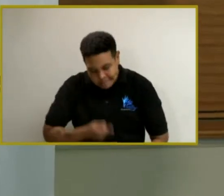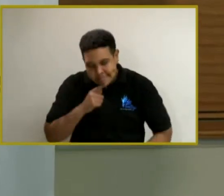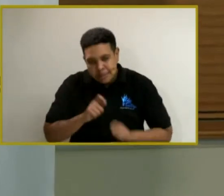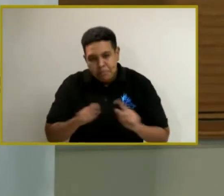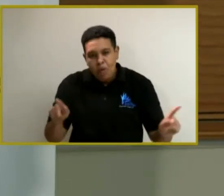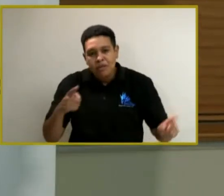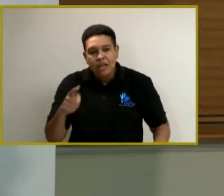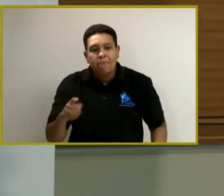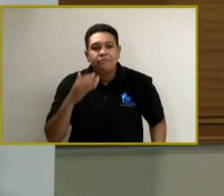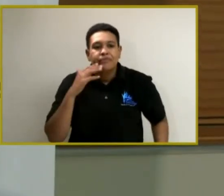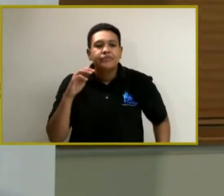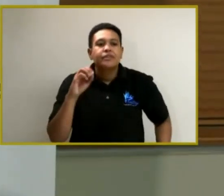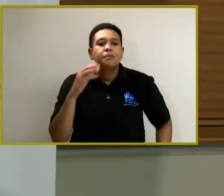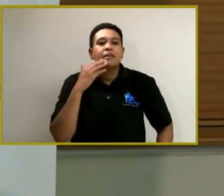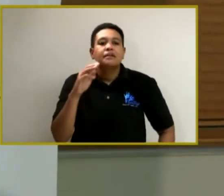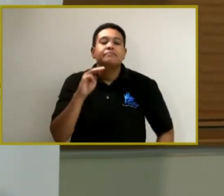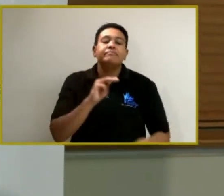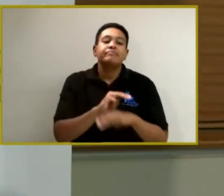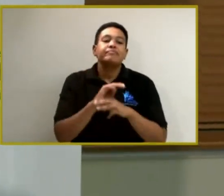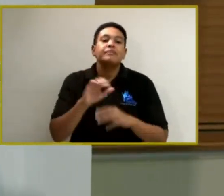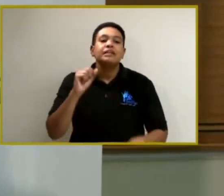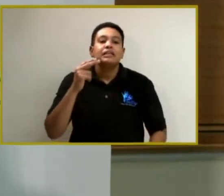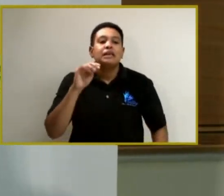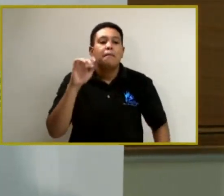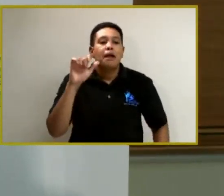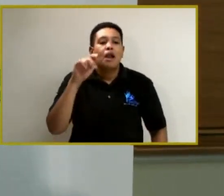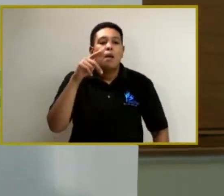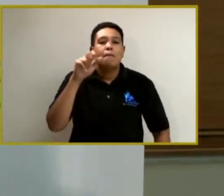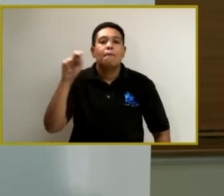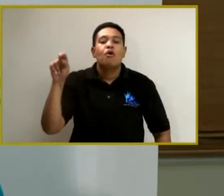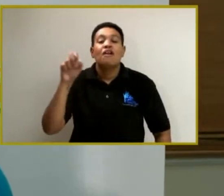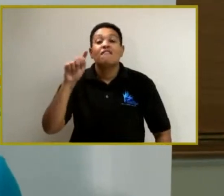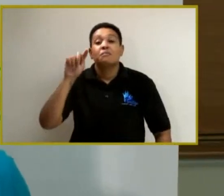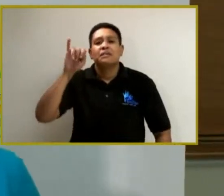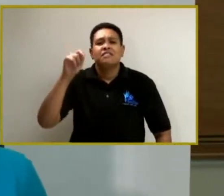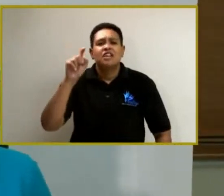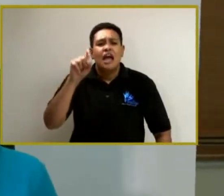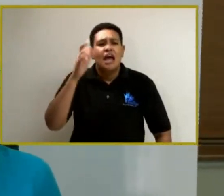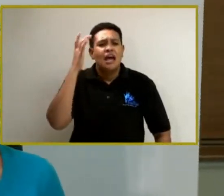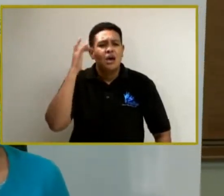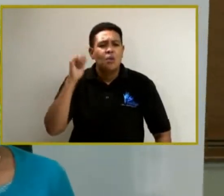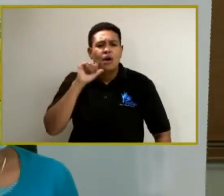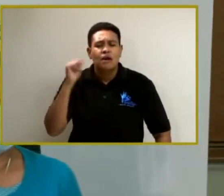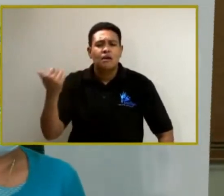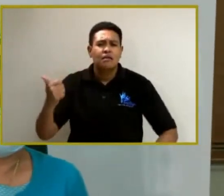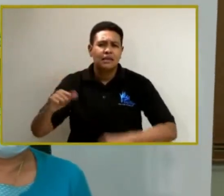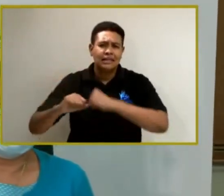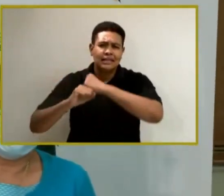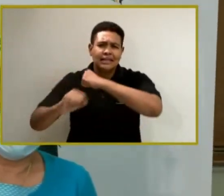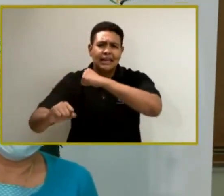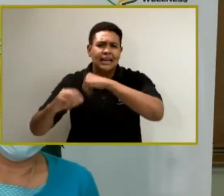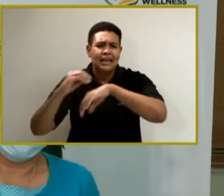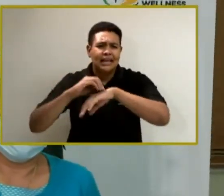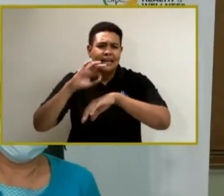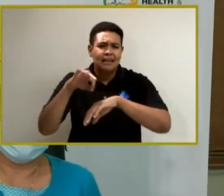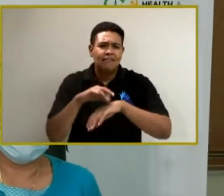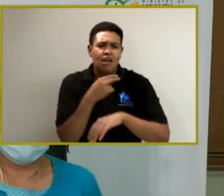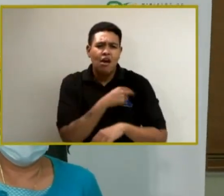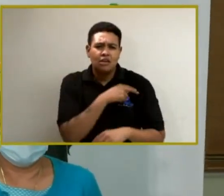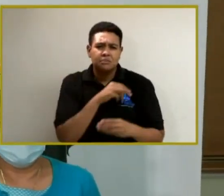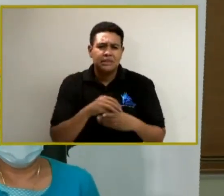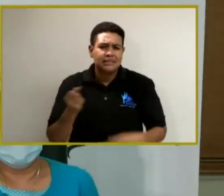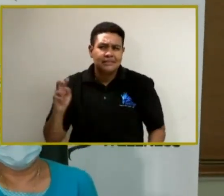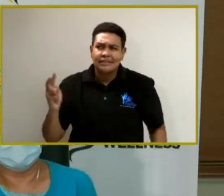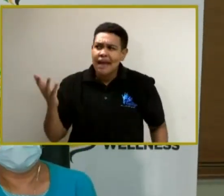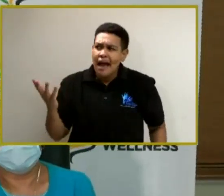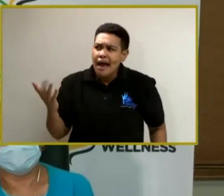Thank you very much, Seymour. Thank you, Minister. Shamila pulling from TVJ is asking, why is there another delay in the field hospital in Savlamar?